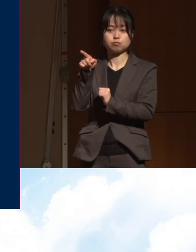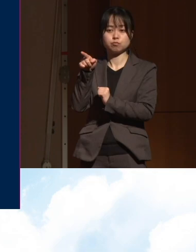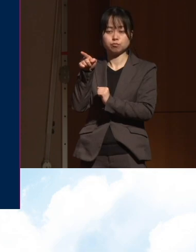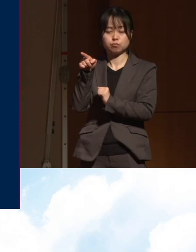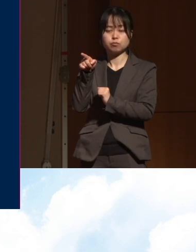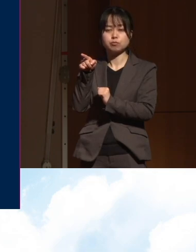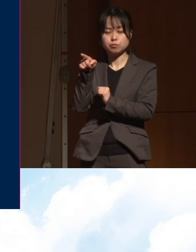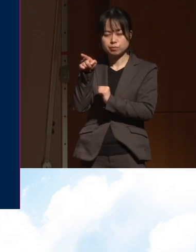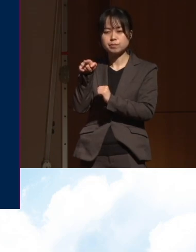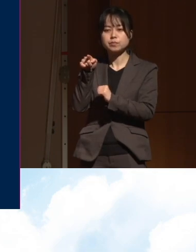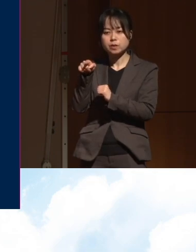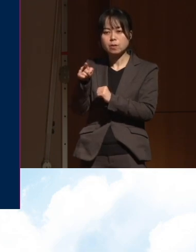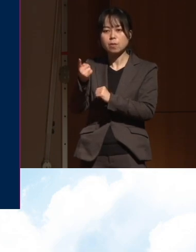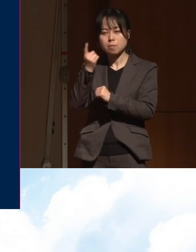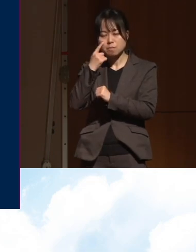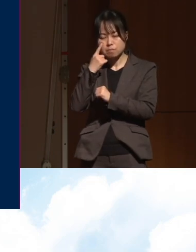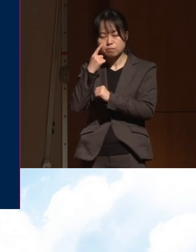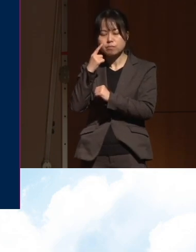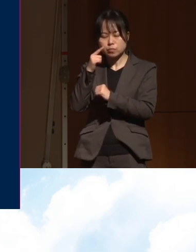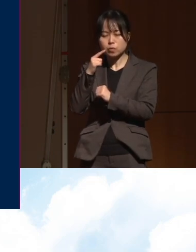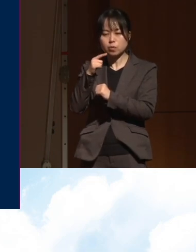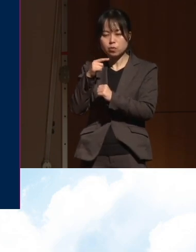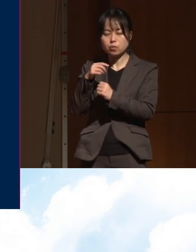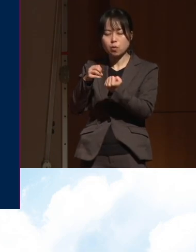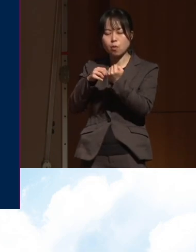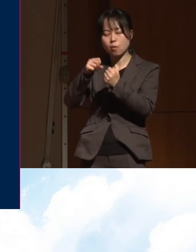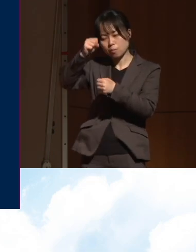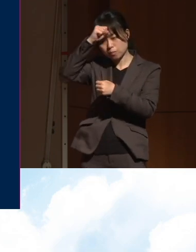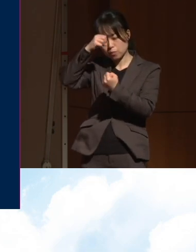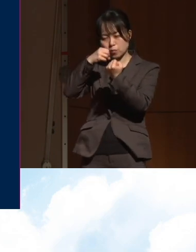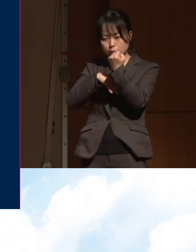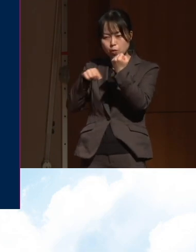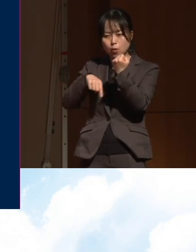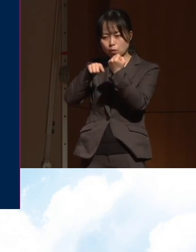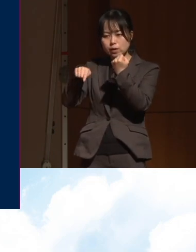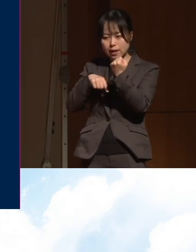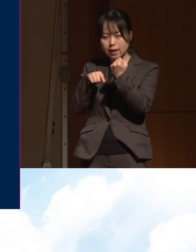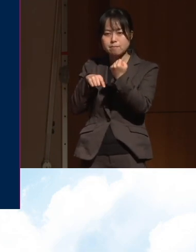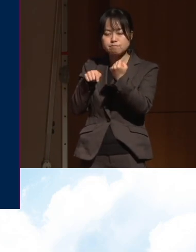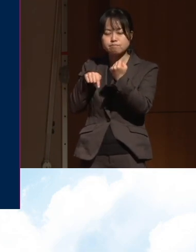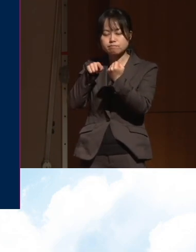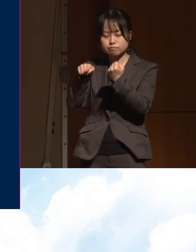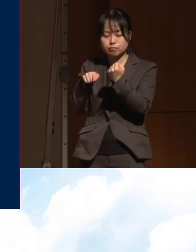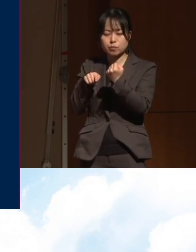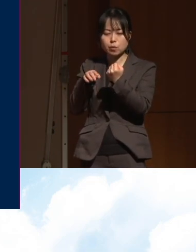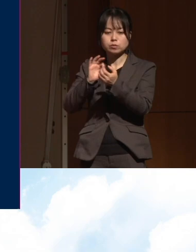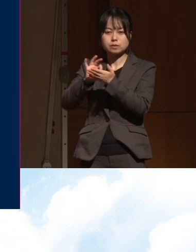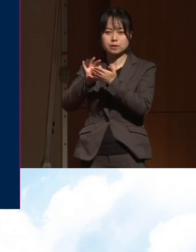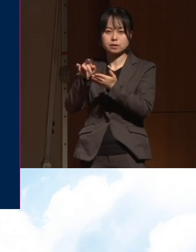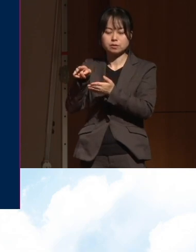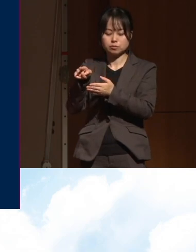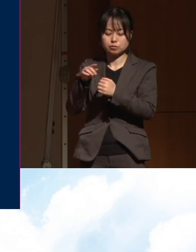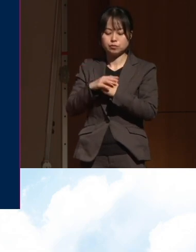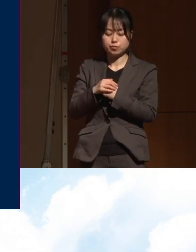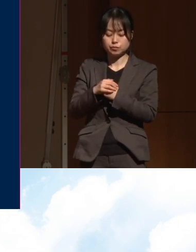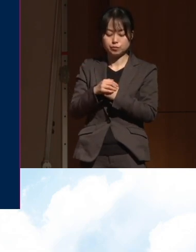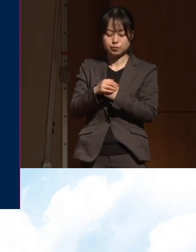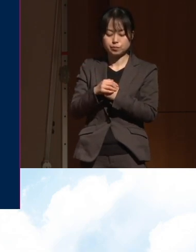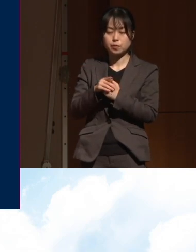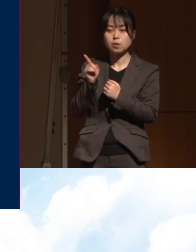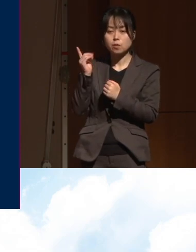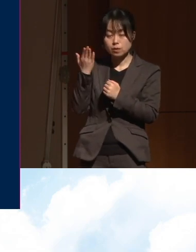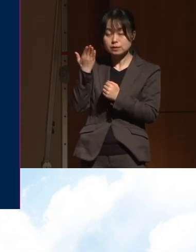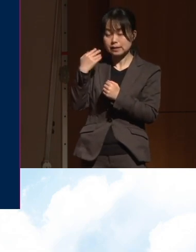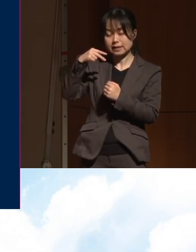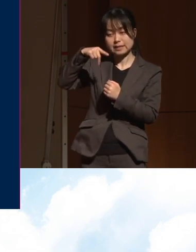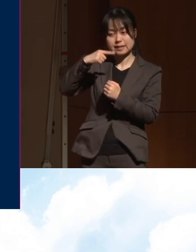prototype pathogen model that Nancy talked about. They had taken the work that they had done on